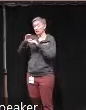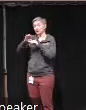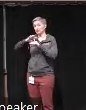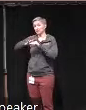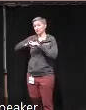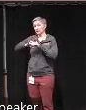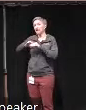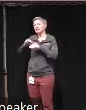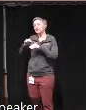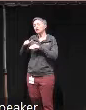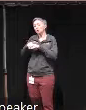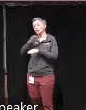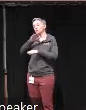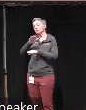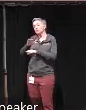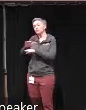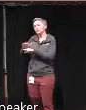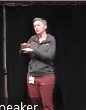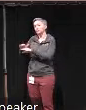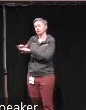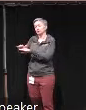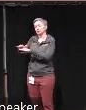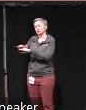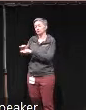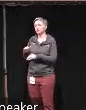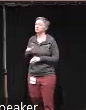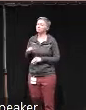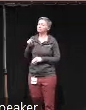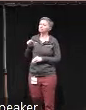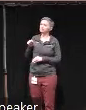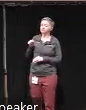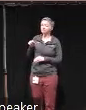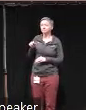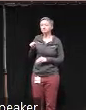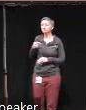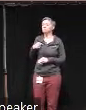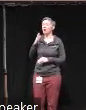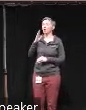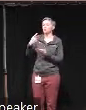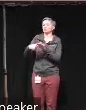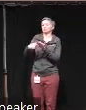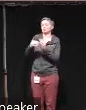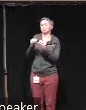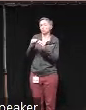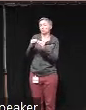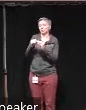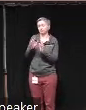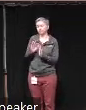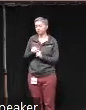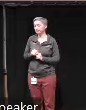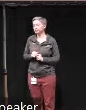gradually reduced. And that's something that I will talk about.